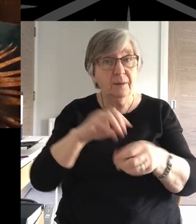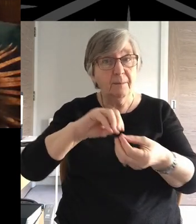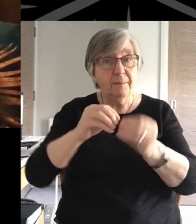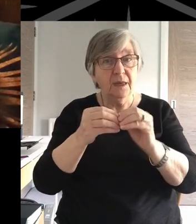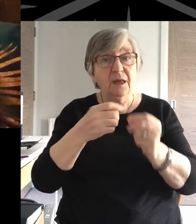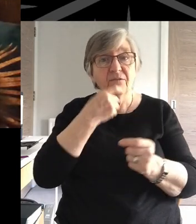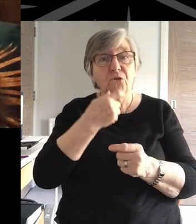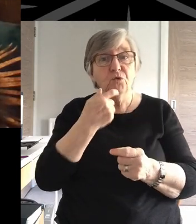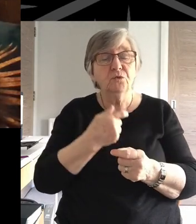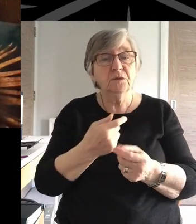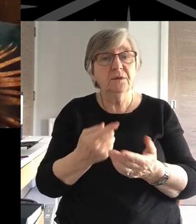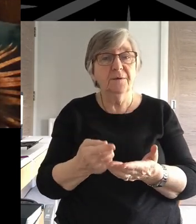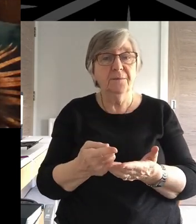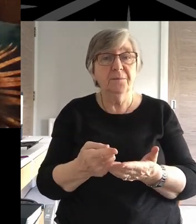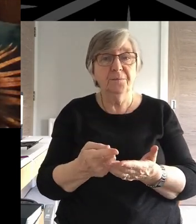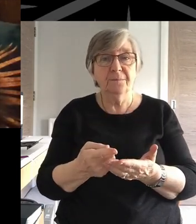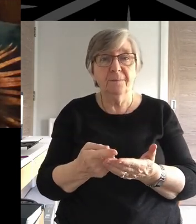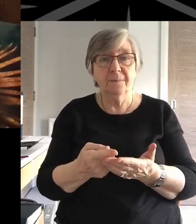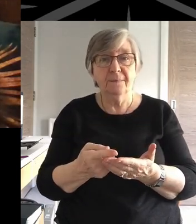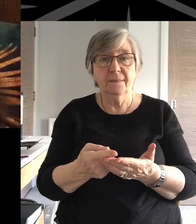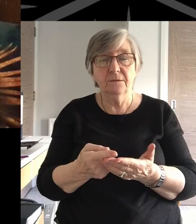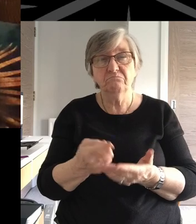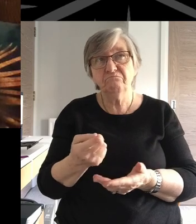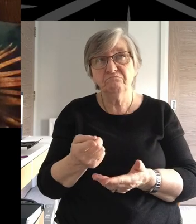time, and